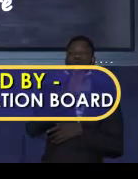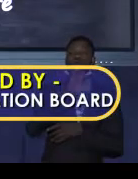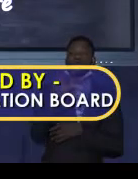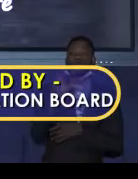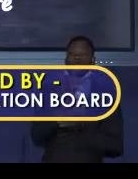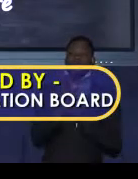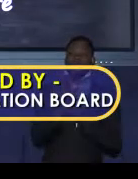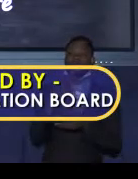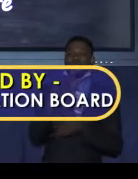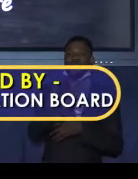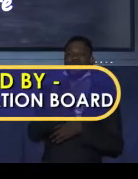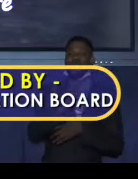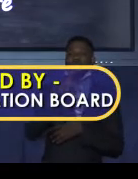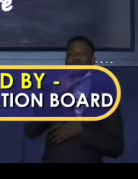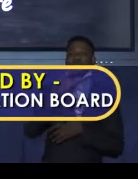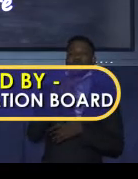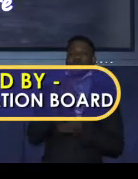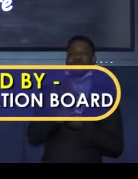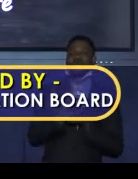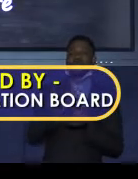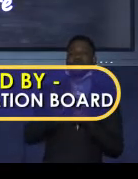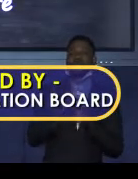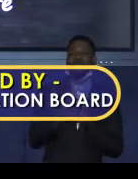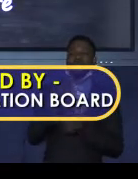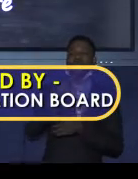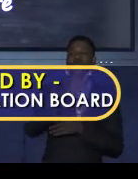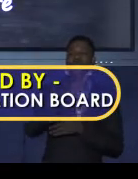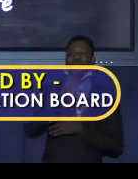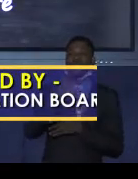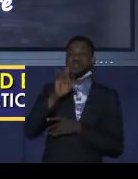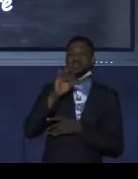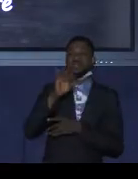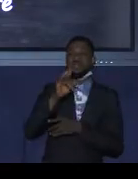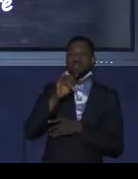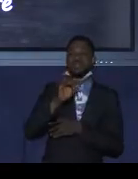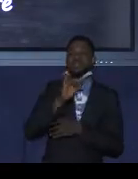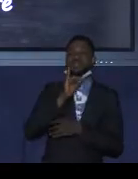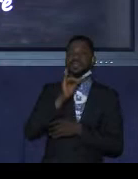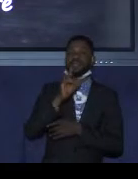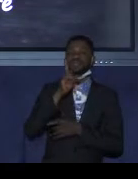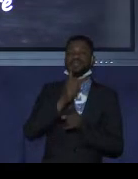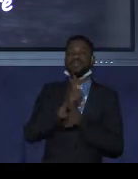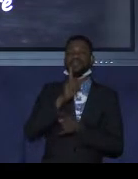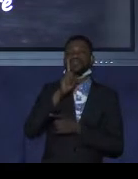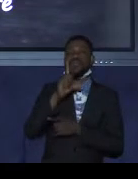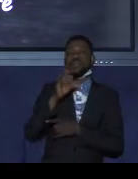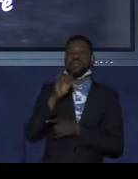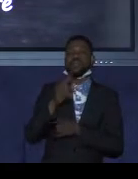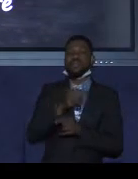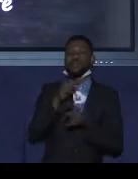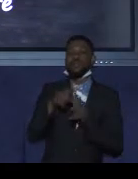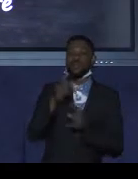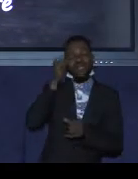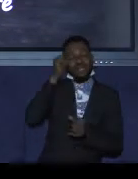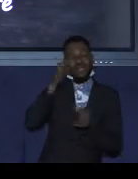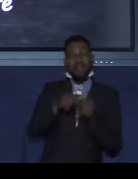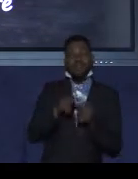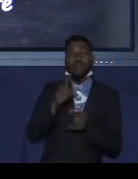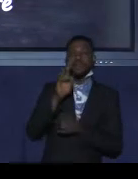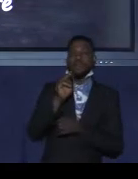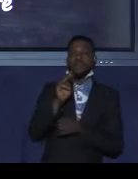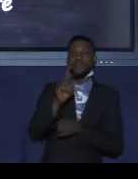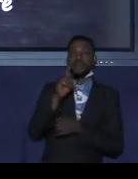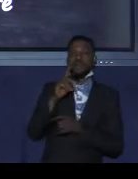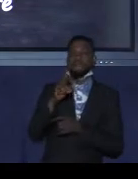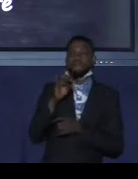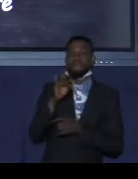centiliter is 1/100th part of a liter, and that means that 100 centiliters make up 1 liter. So when you remember the milli, that's 1